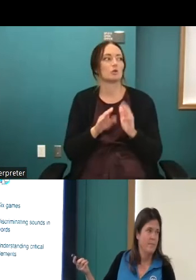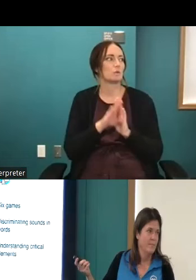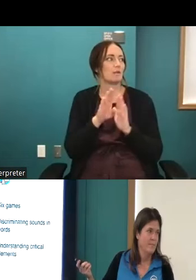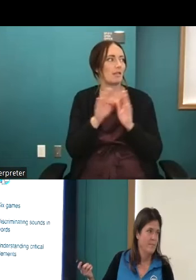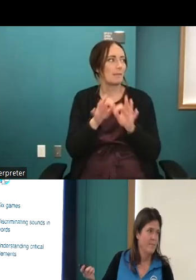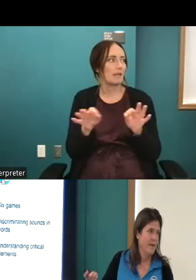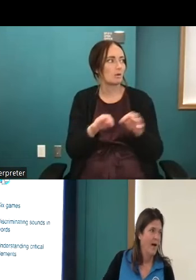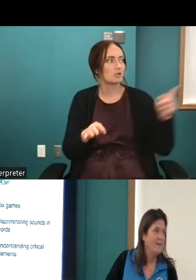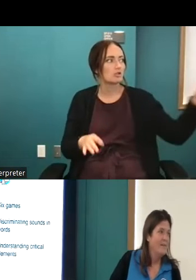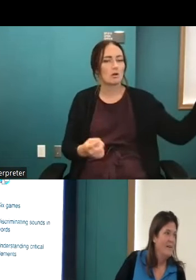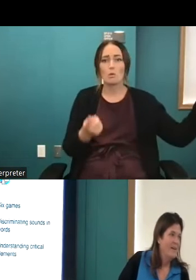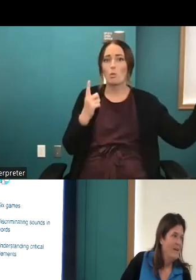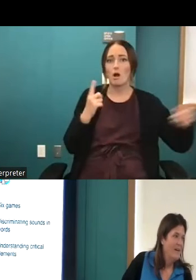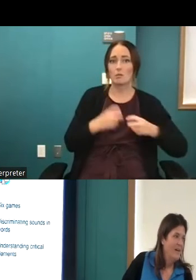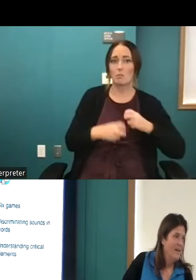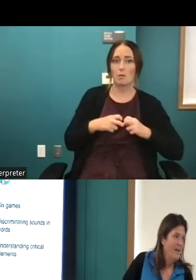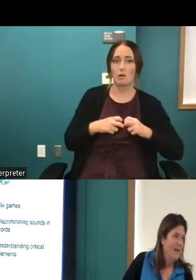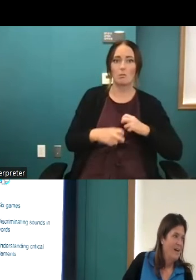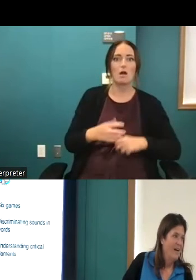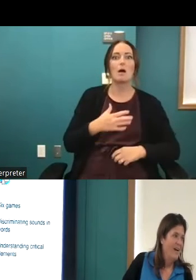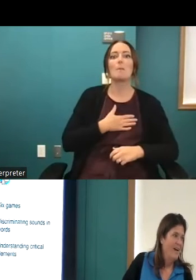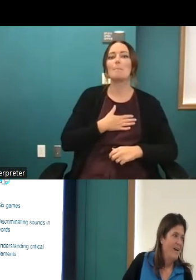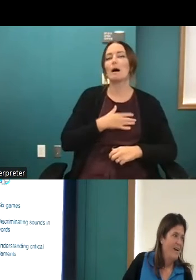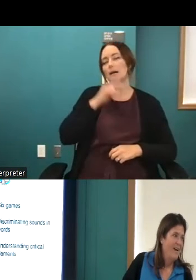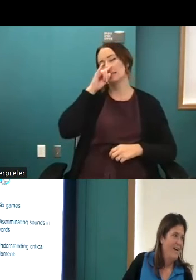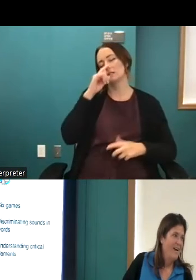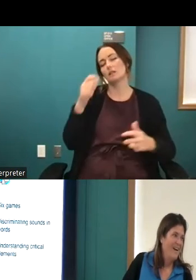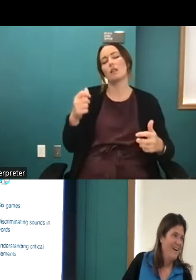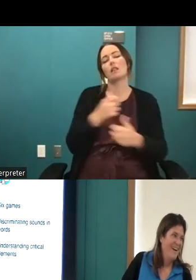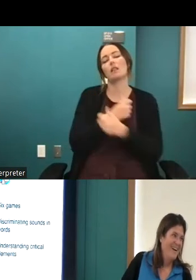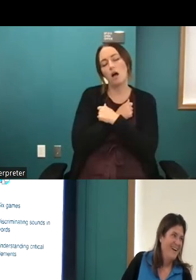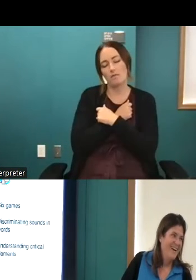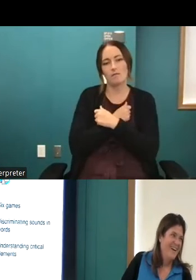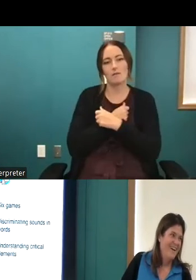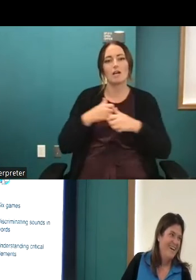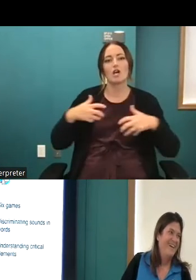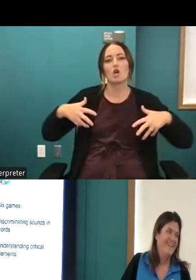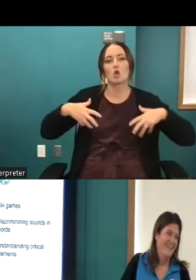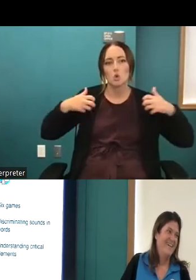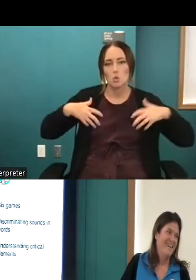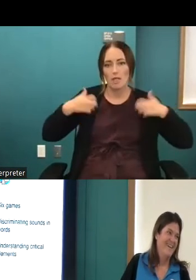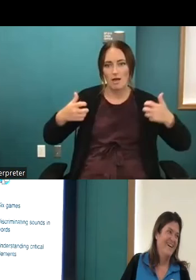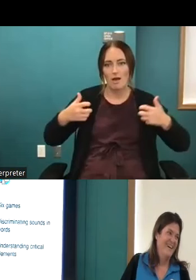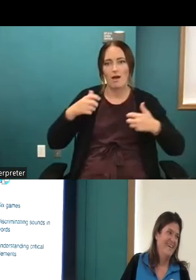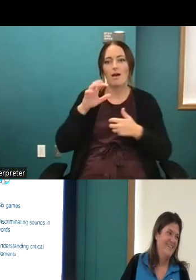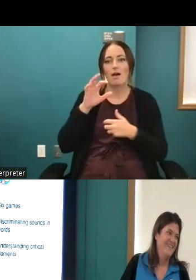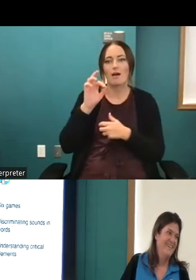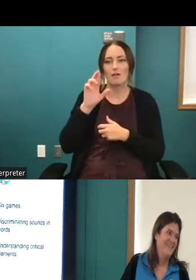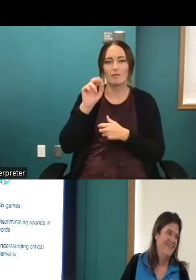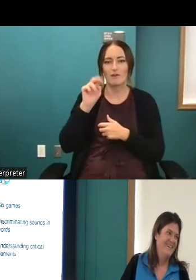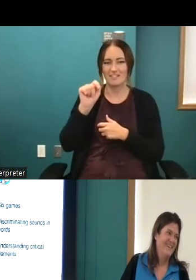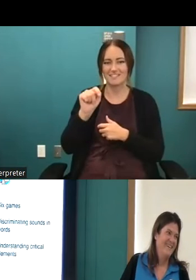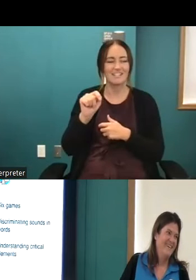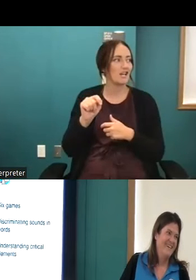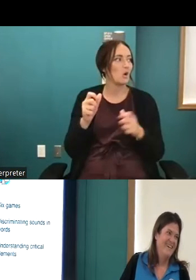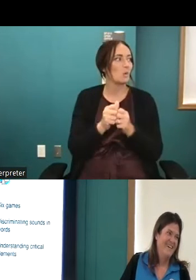one problem with it. Uh-huh. My kids love to do Gorilla Crunch with me as a reward after we've done our thing. Uh-huh. We